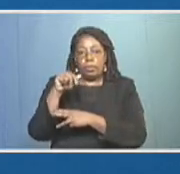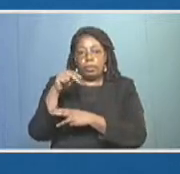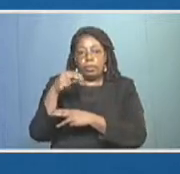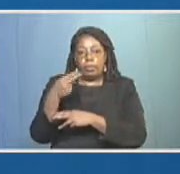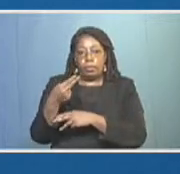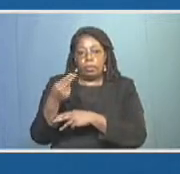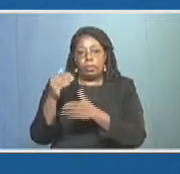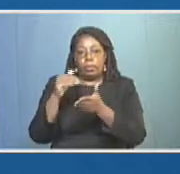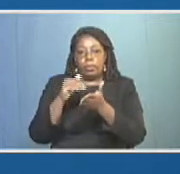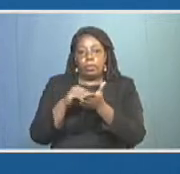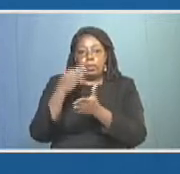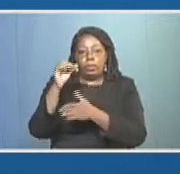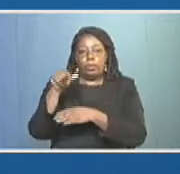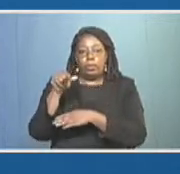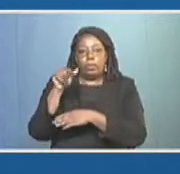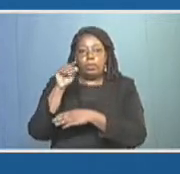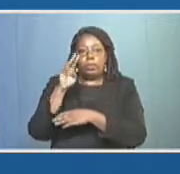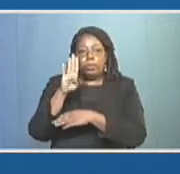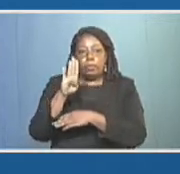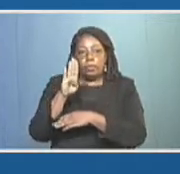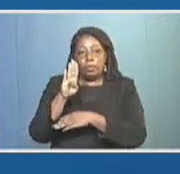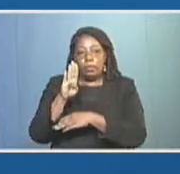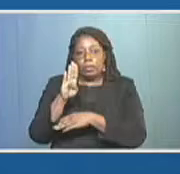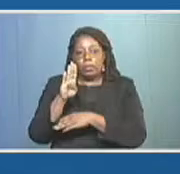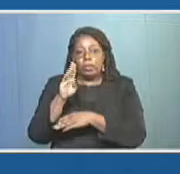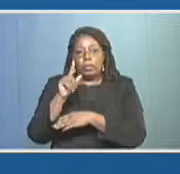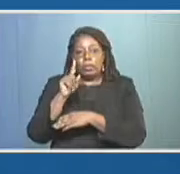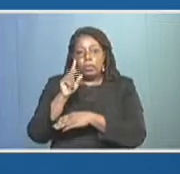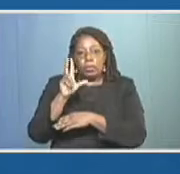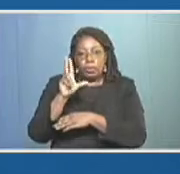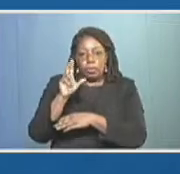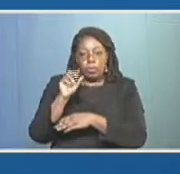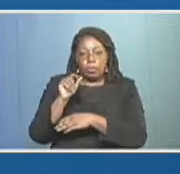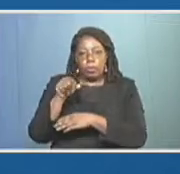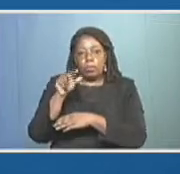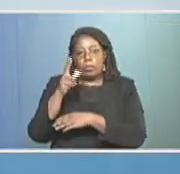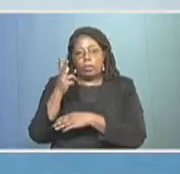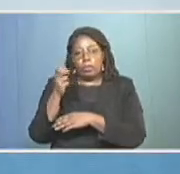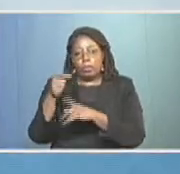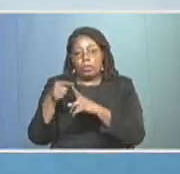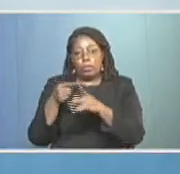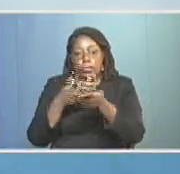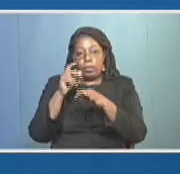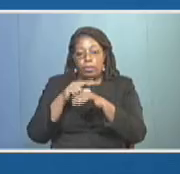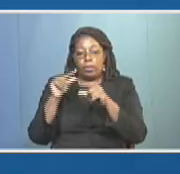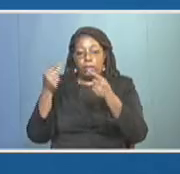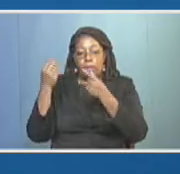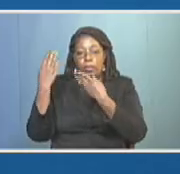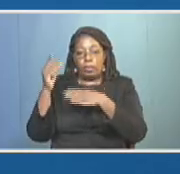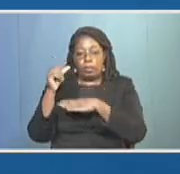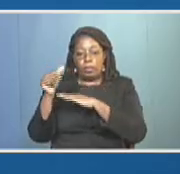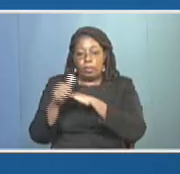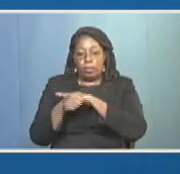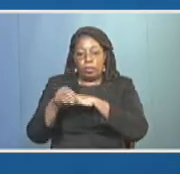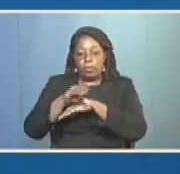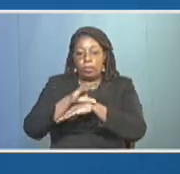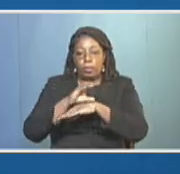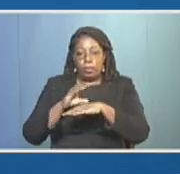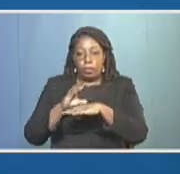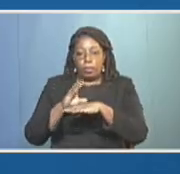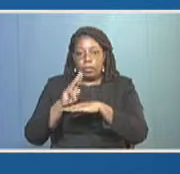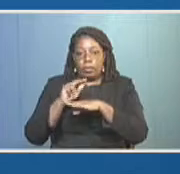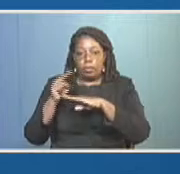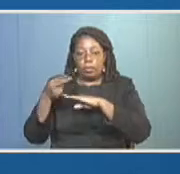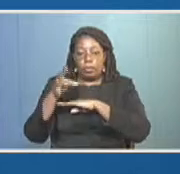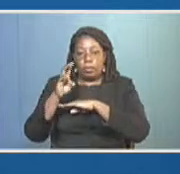pressure 1,019.4 millibars at 30.13 inches, and the pressure is steady. Temperatures around the Green Key, Marsh Harbor, a little warmer